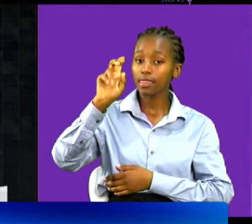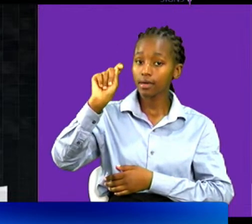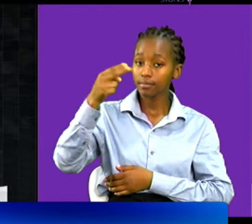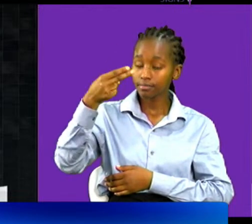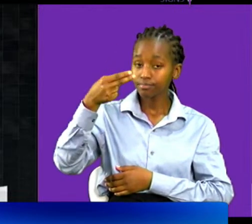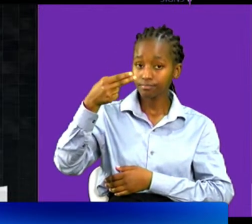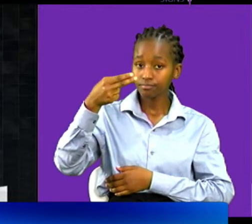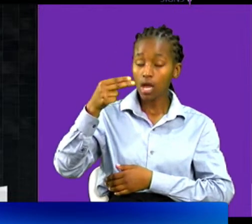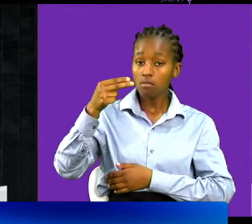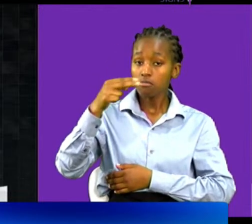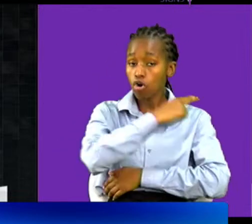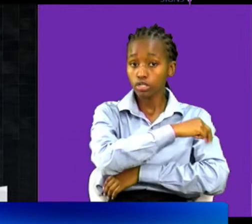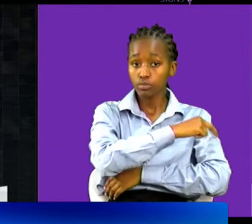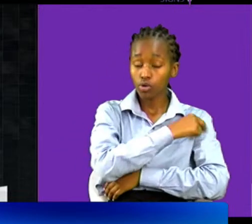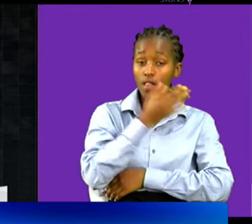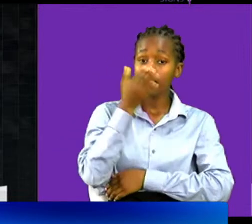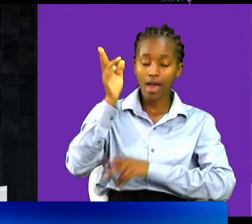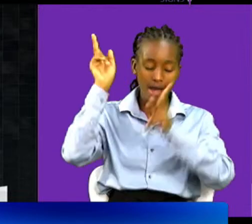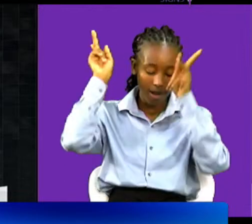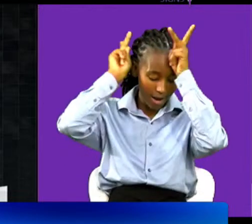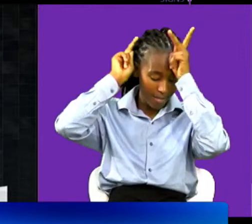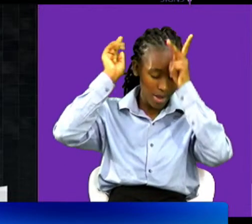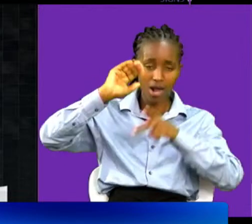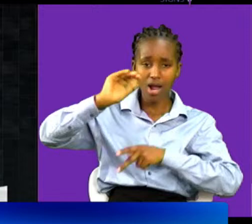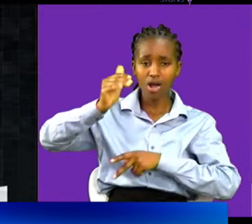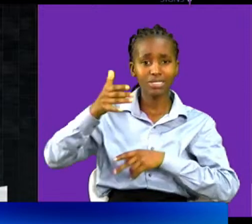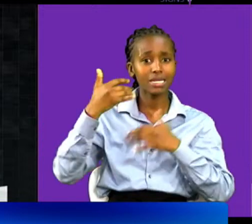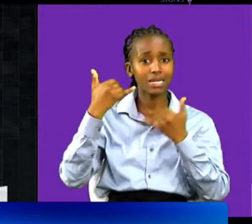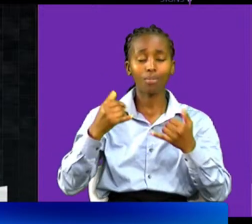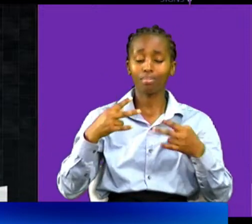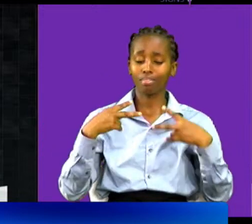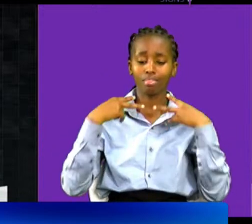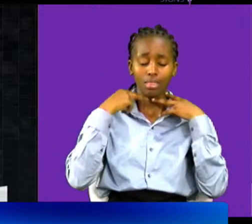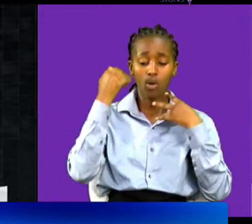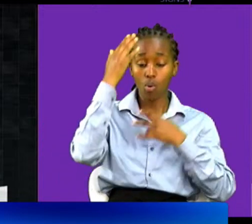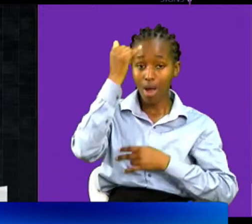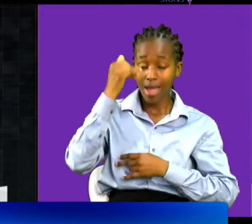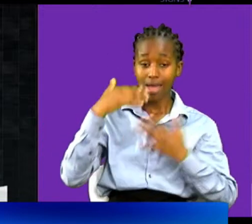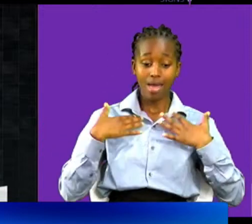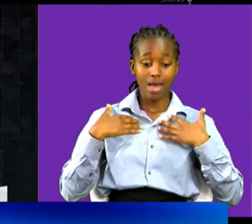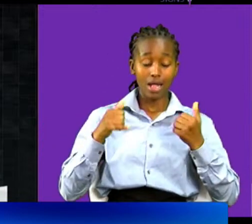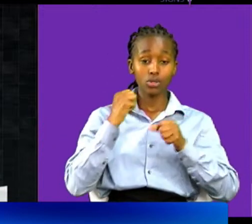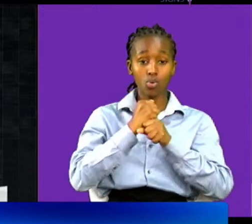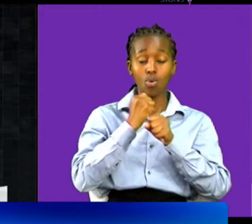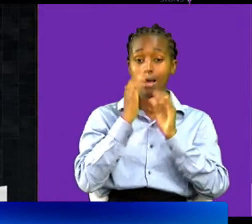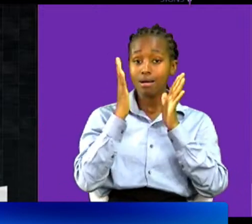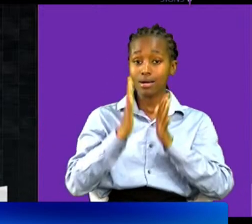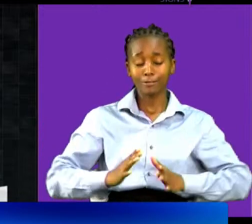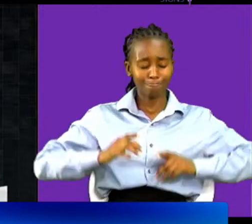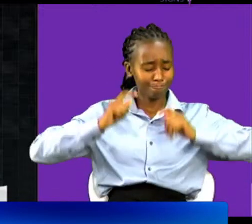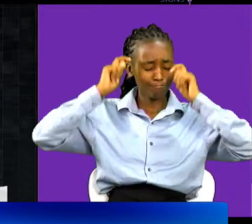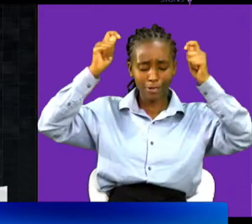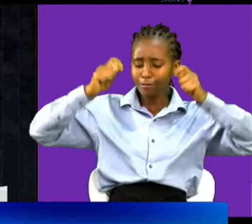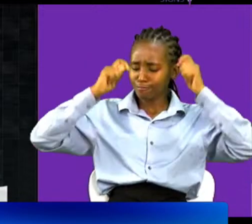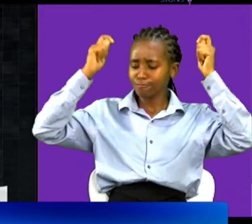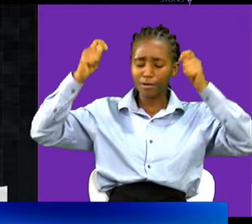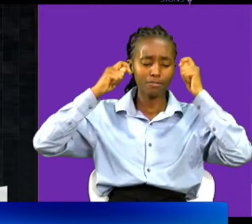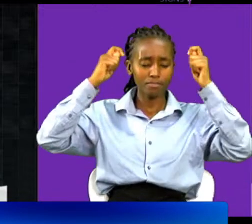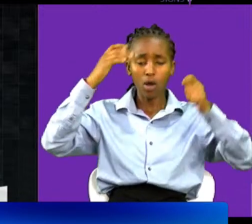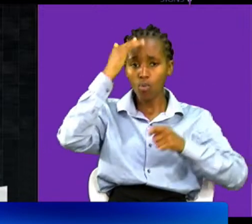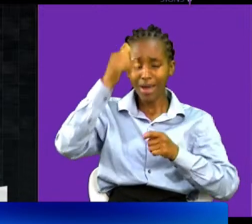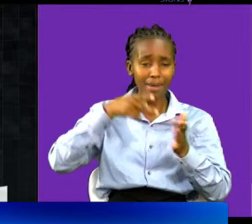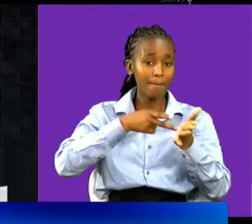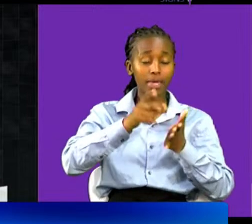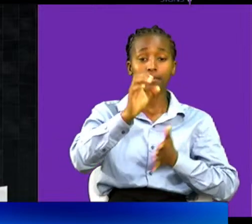County, have been paralyzed following a health workers' protest over pay. The demonstrations